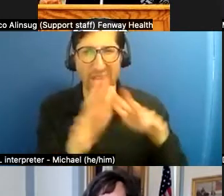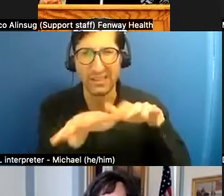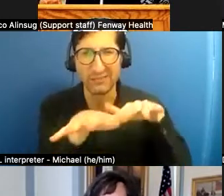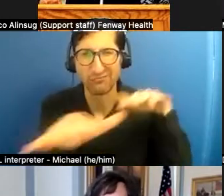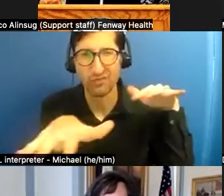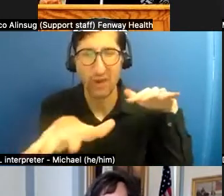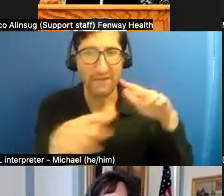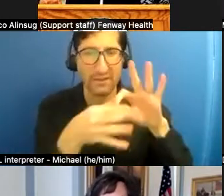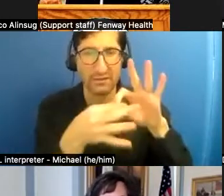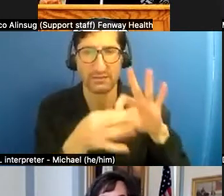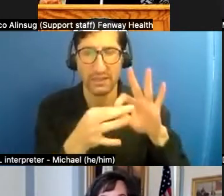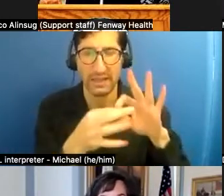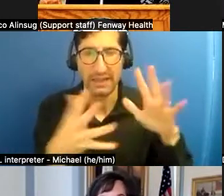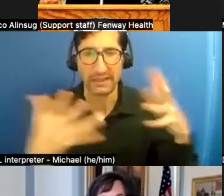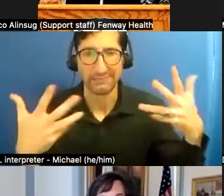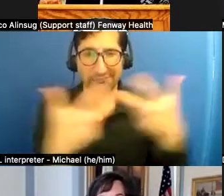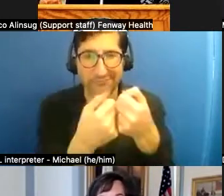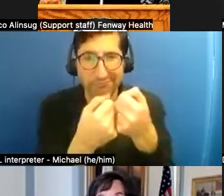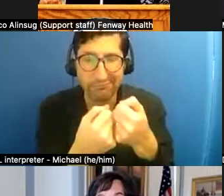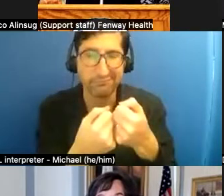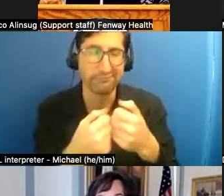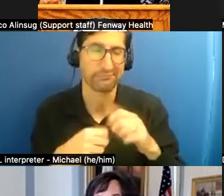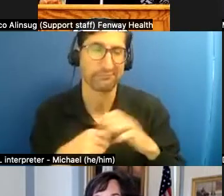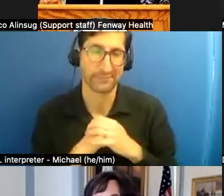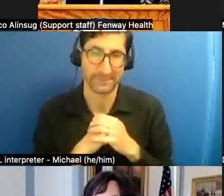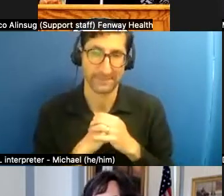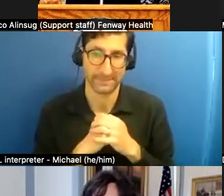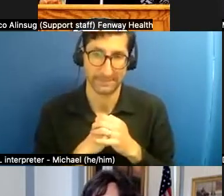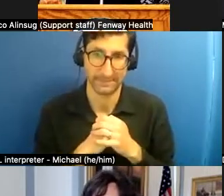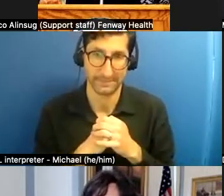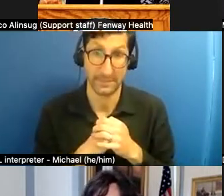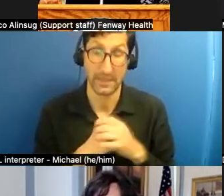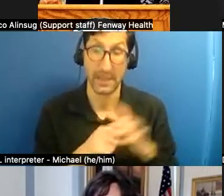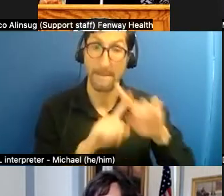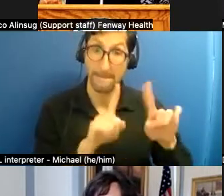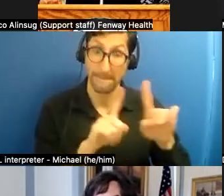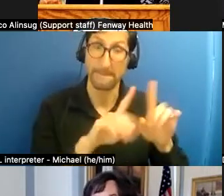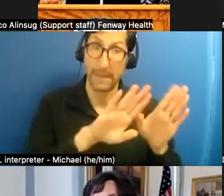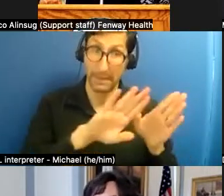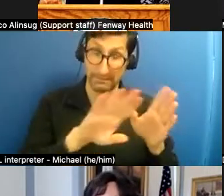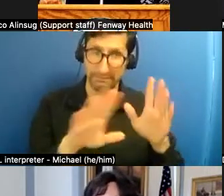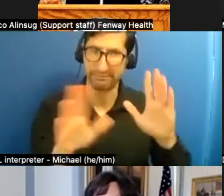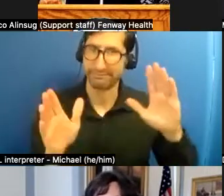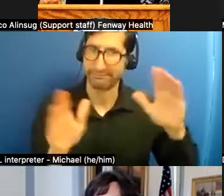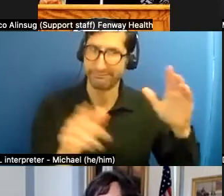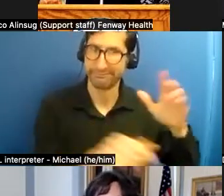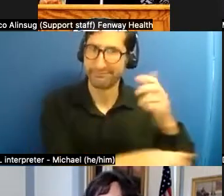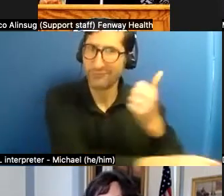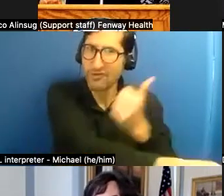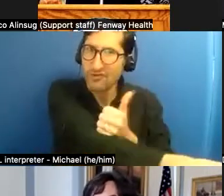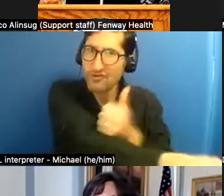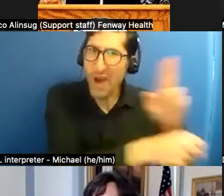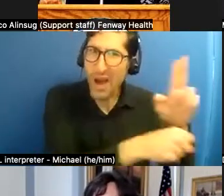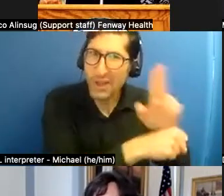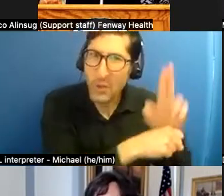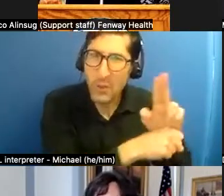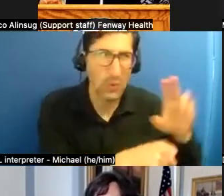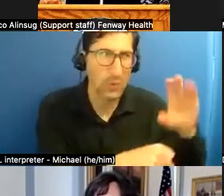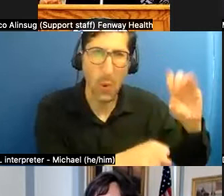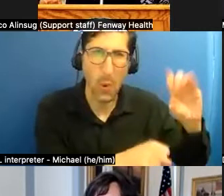accidents. But the way we talk about drug use and overdoses is